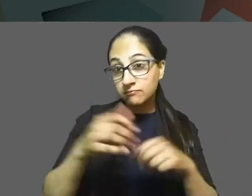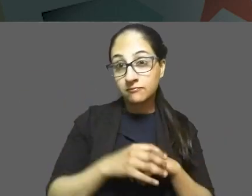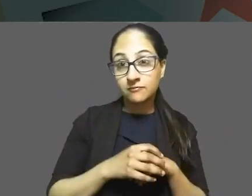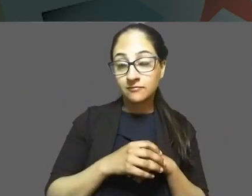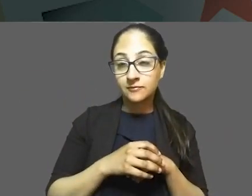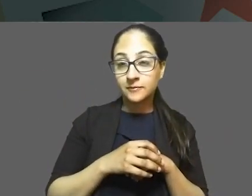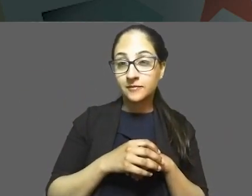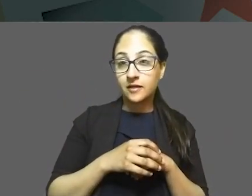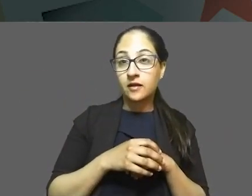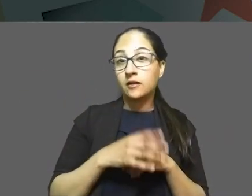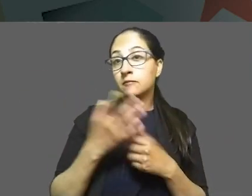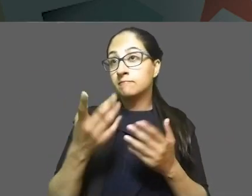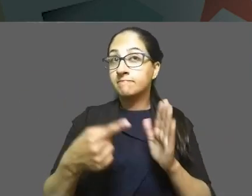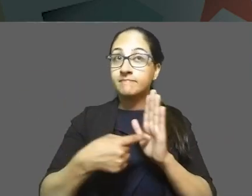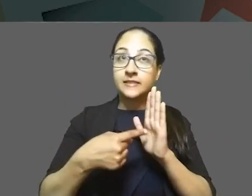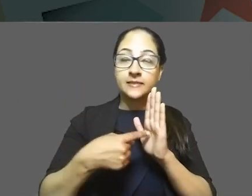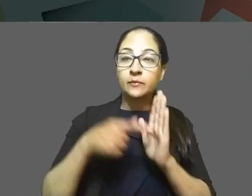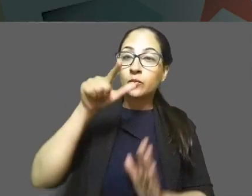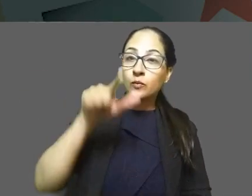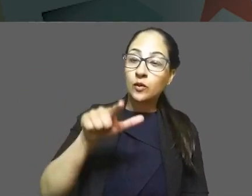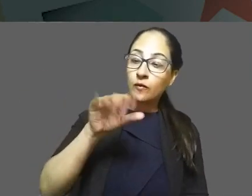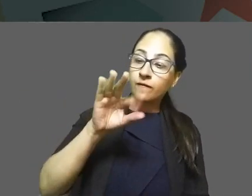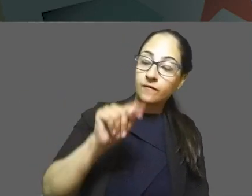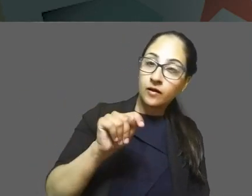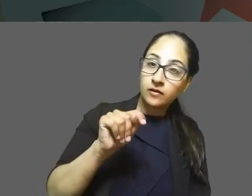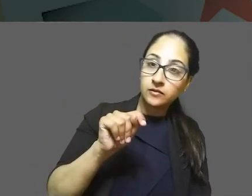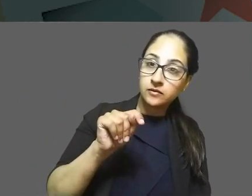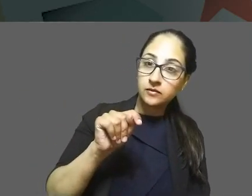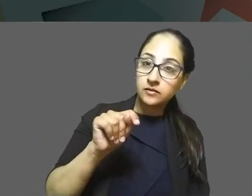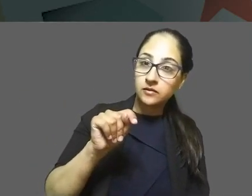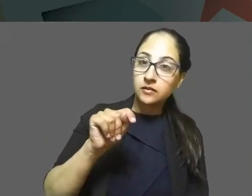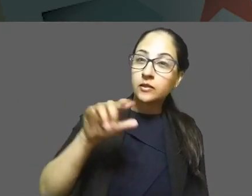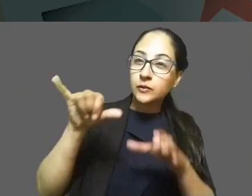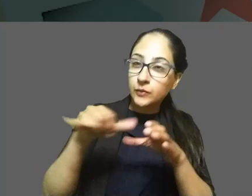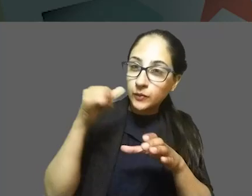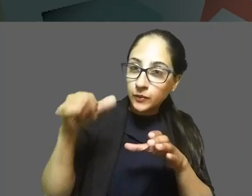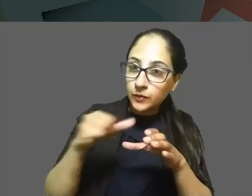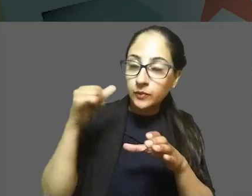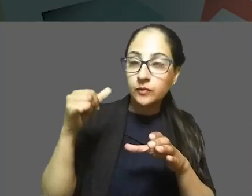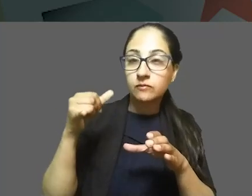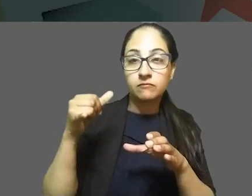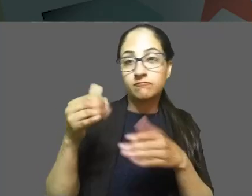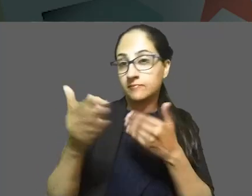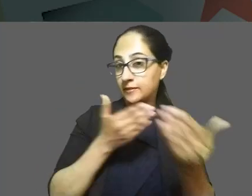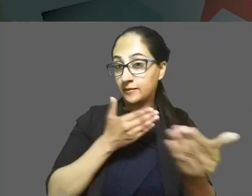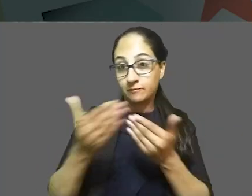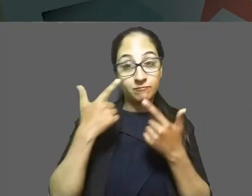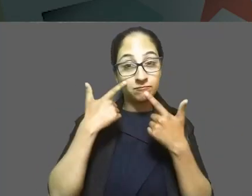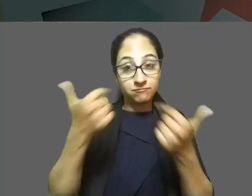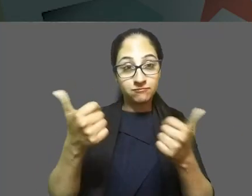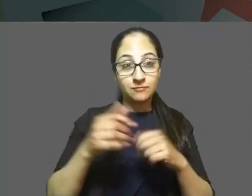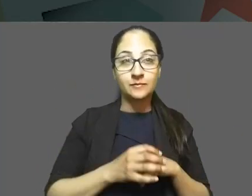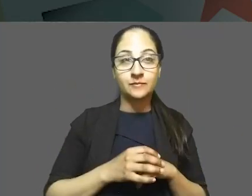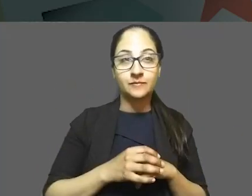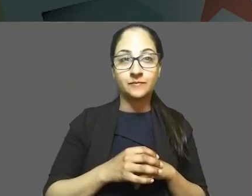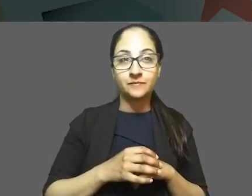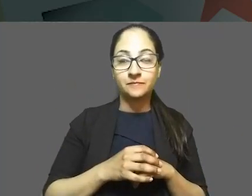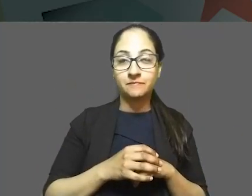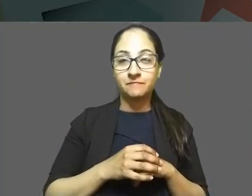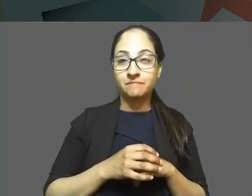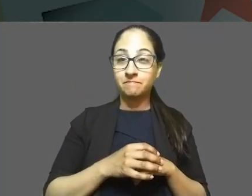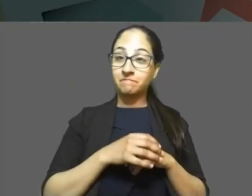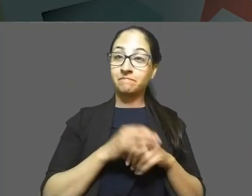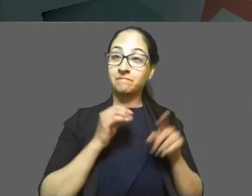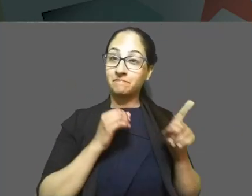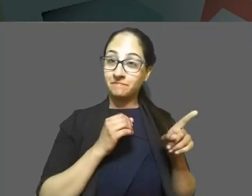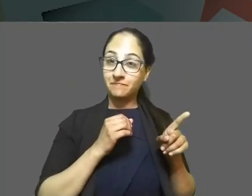in the fridge. If you wanted to use a lower fat yogurt, you can go ahead. It won't make any difference in this recipe. This is not sponsored,